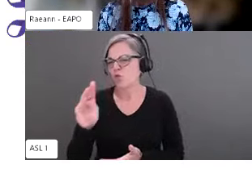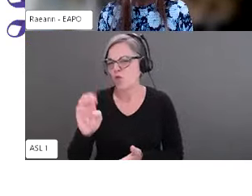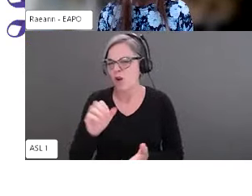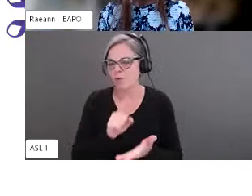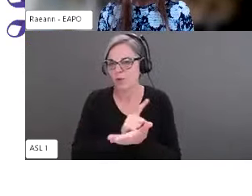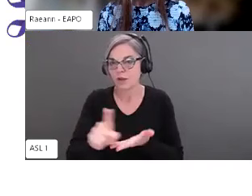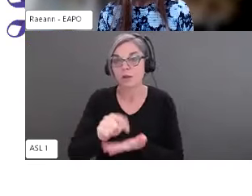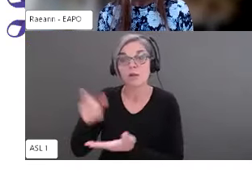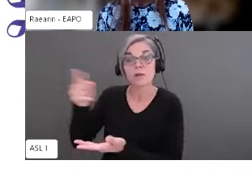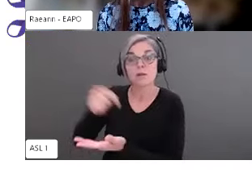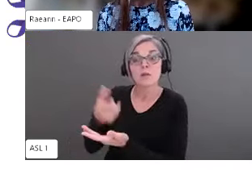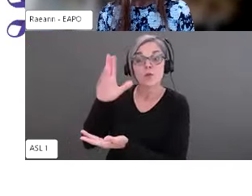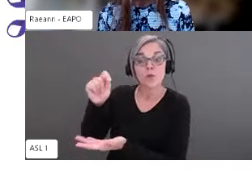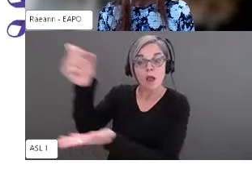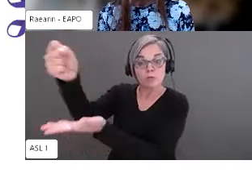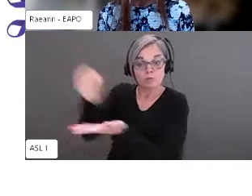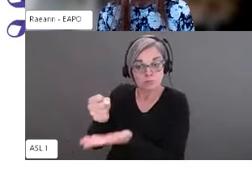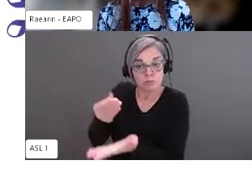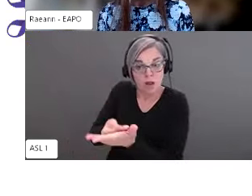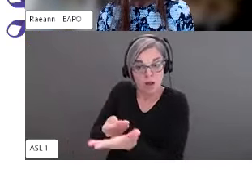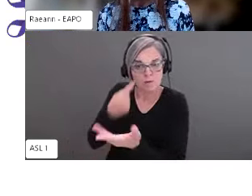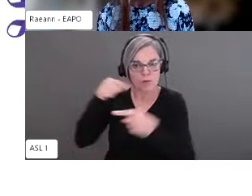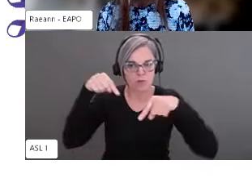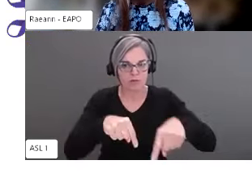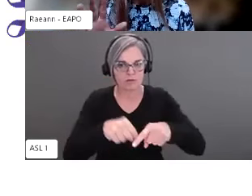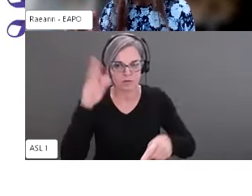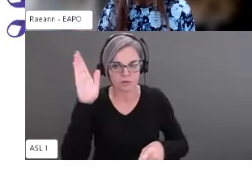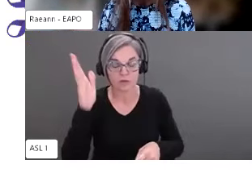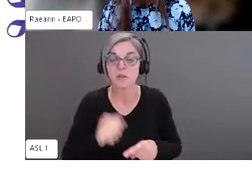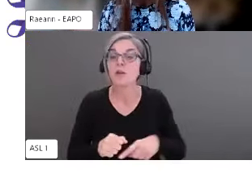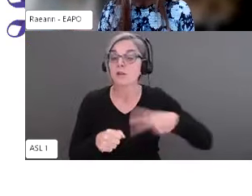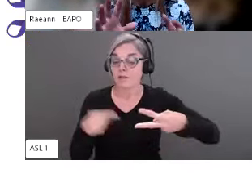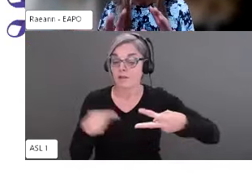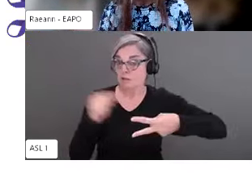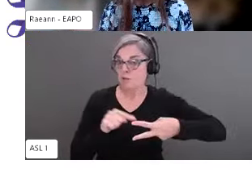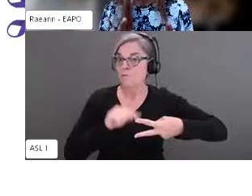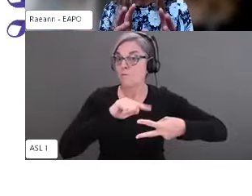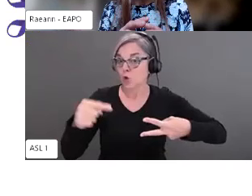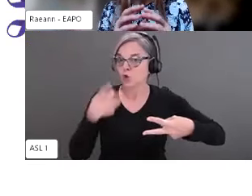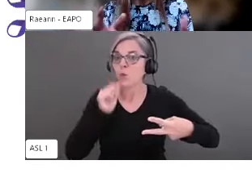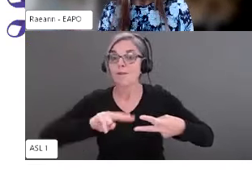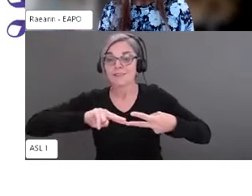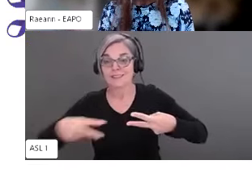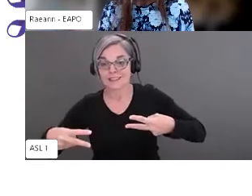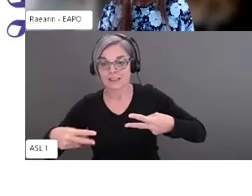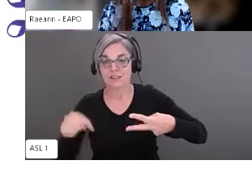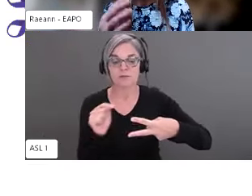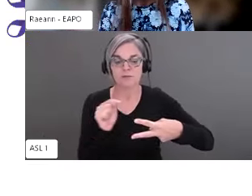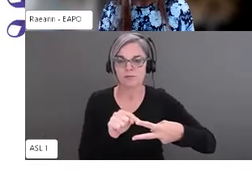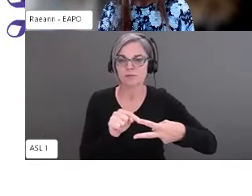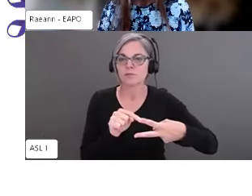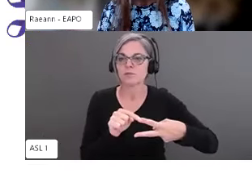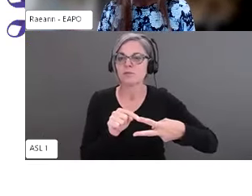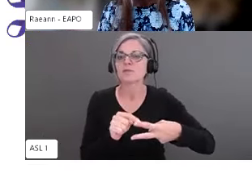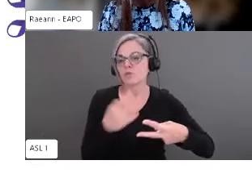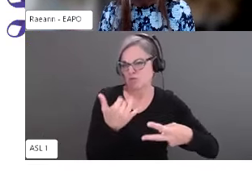and this is the first of two sessions that we're hosting. We're having two presentations today, and we